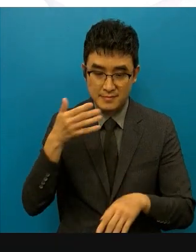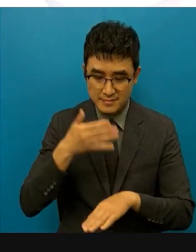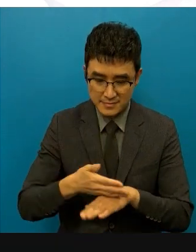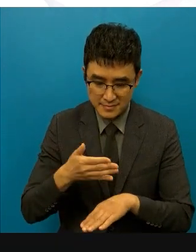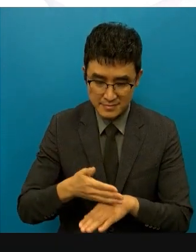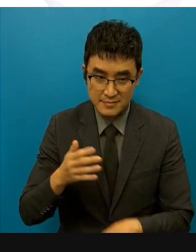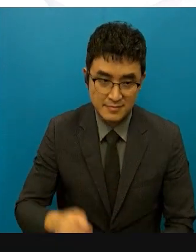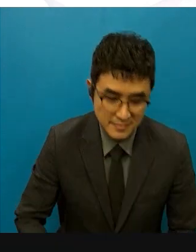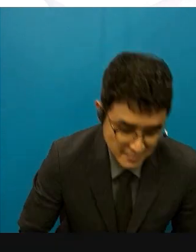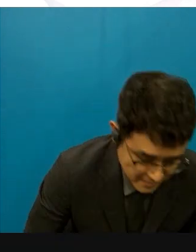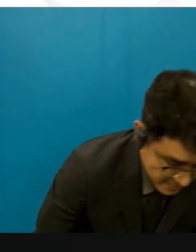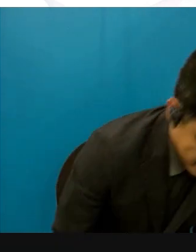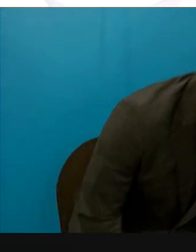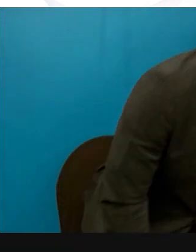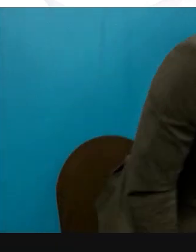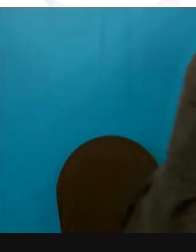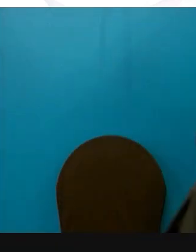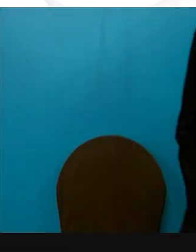Hello.